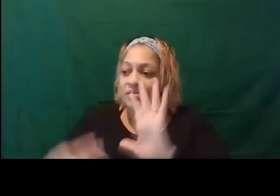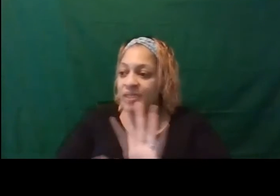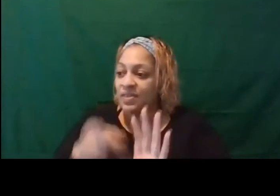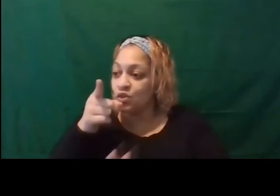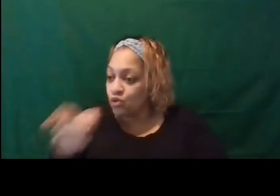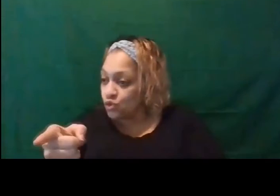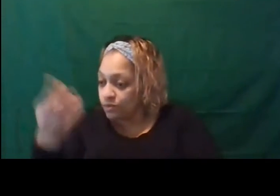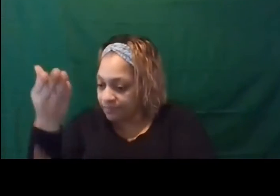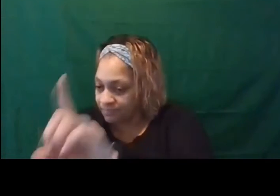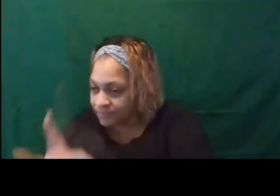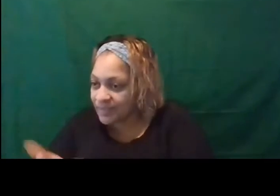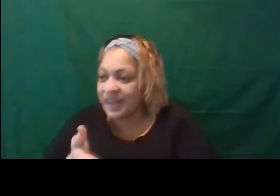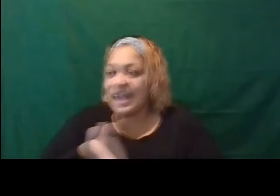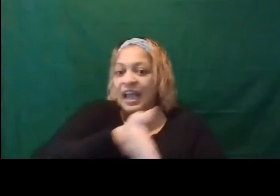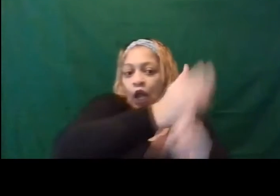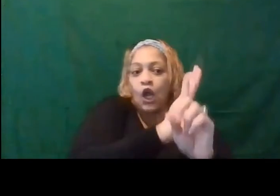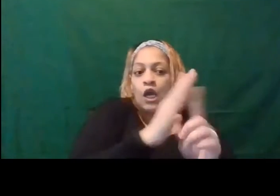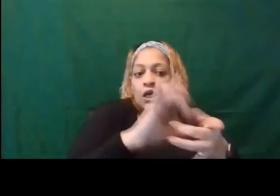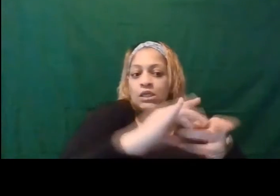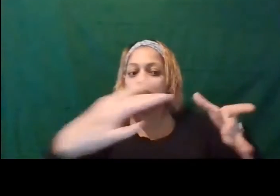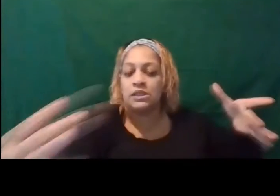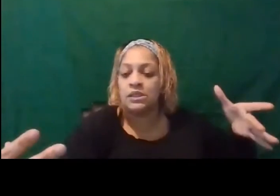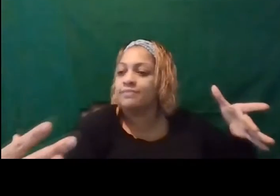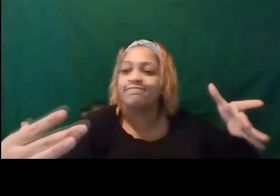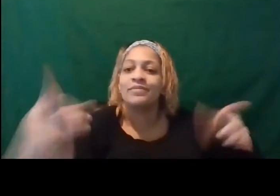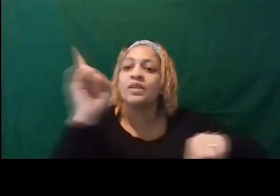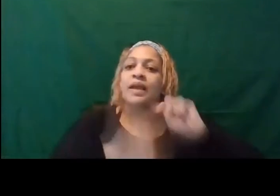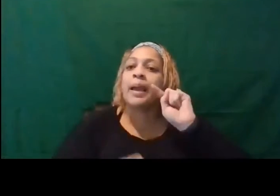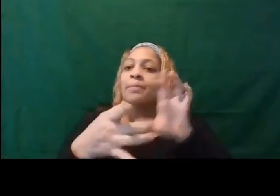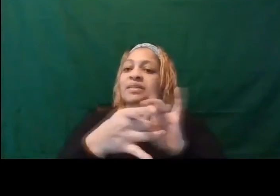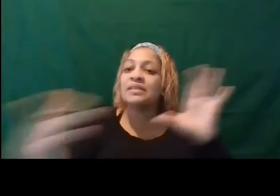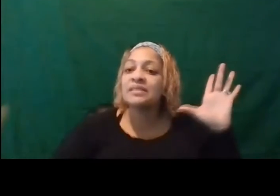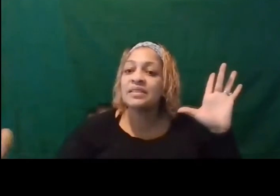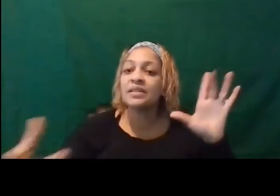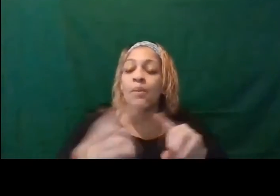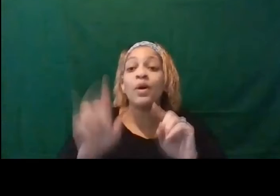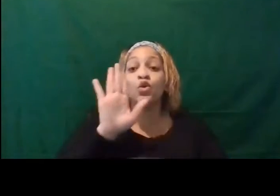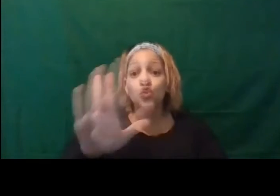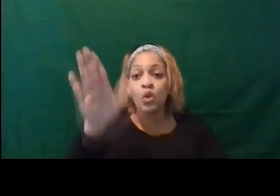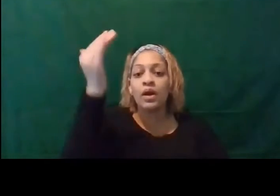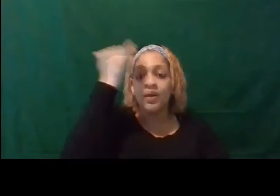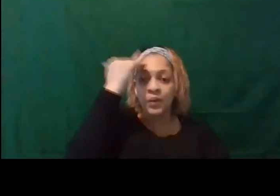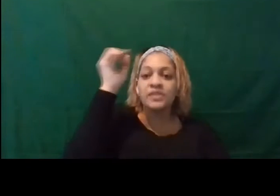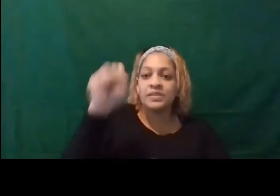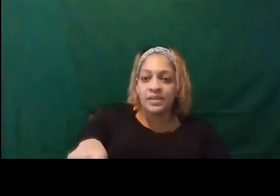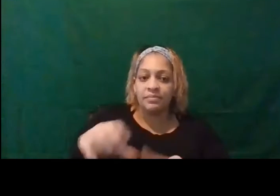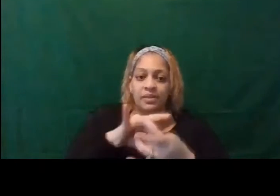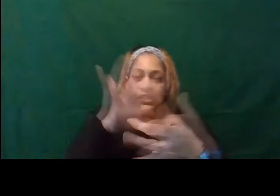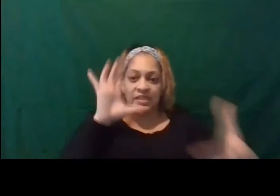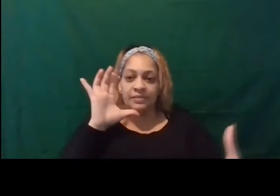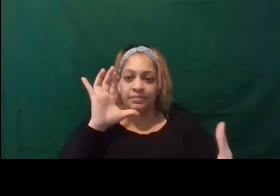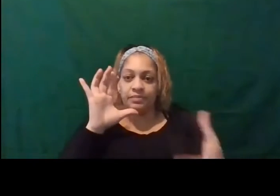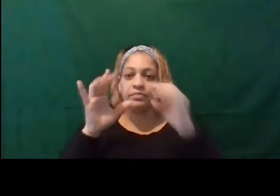two separate things. So ultimately, we can never be disconnected, but our awareness can be disconnected. We can be